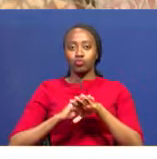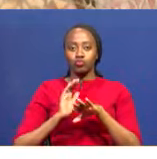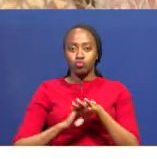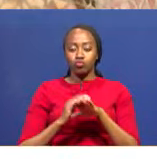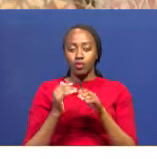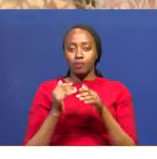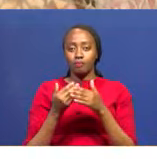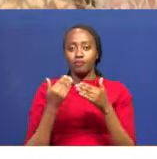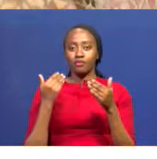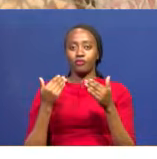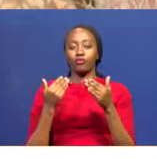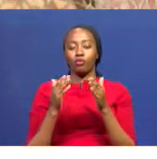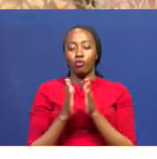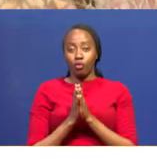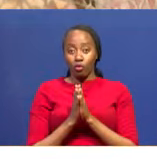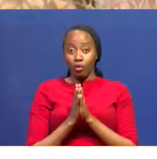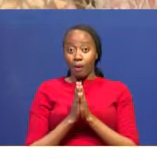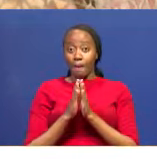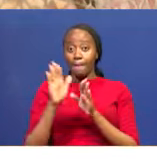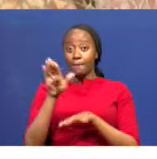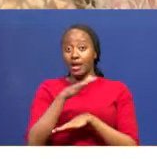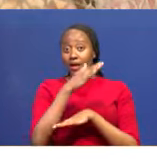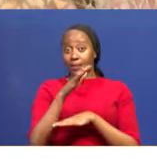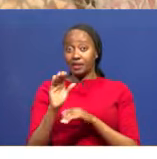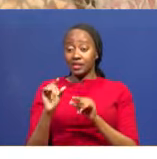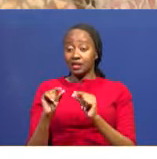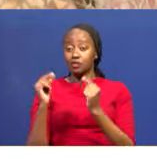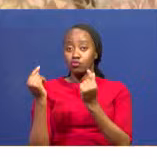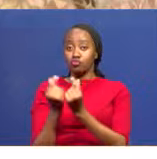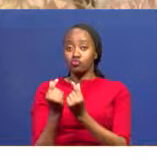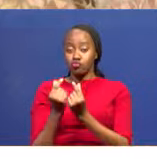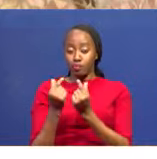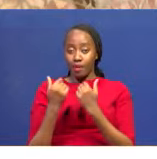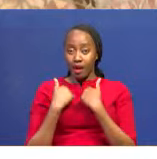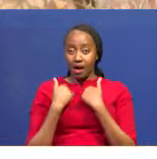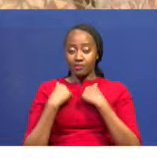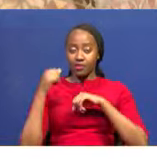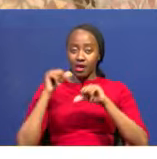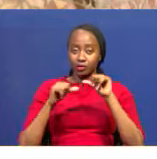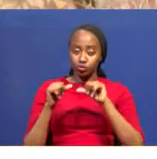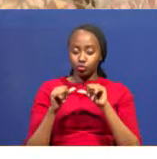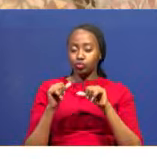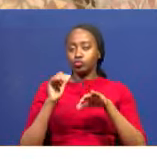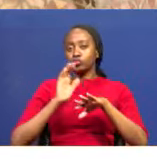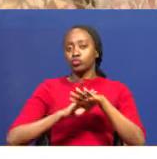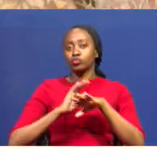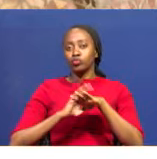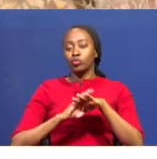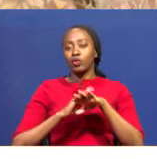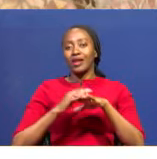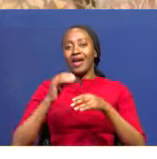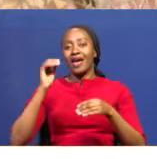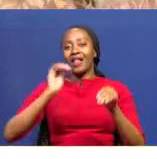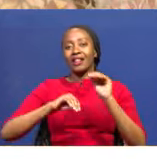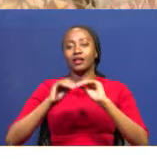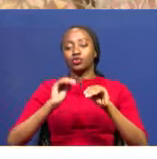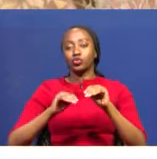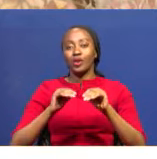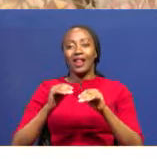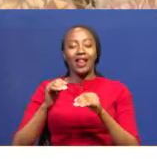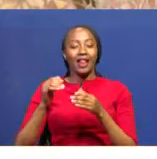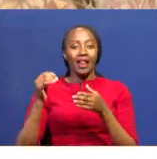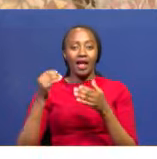the inter-party parliamentary group that negotiated key electoral reforms ahead of the 1977